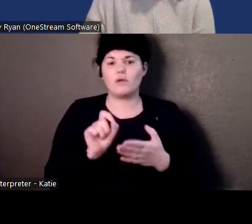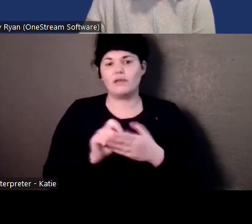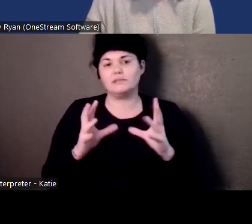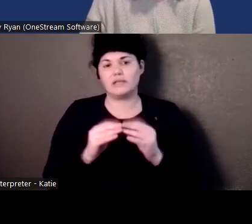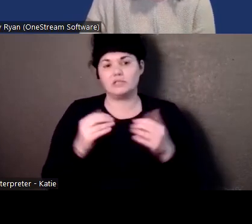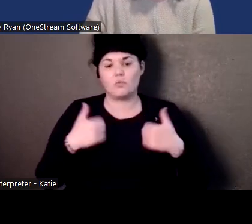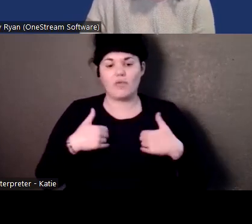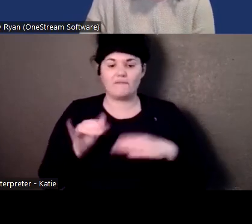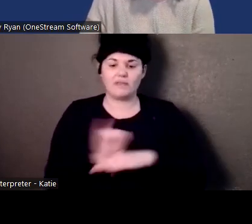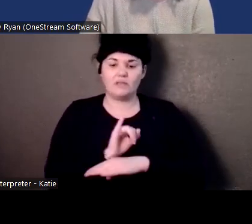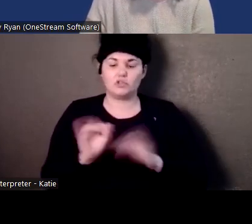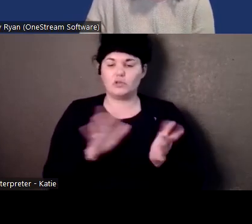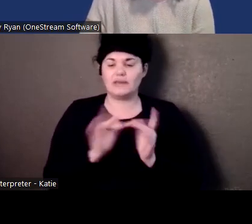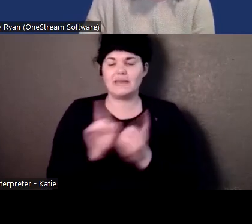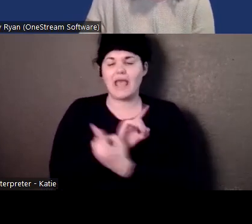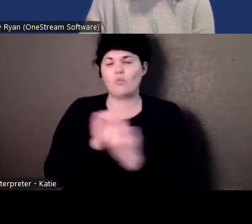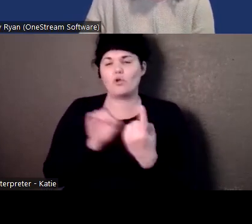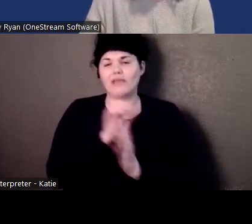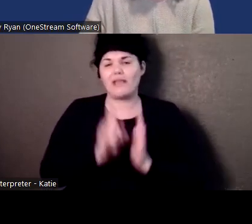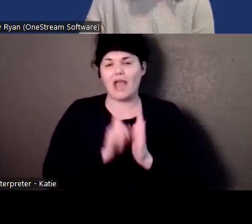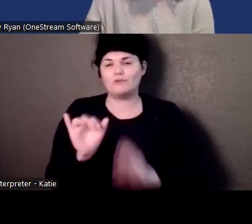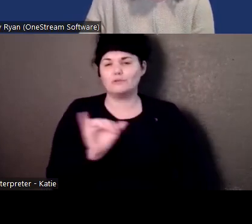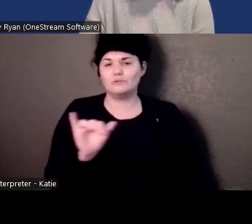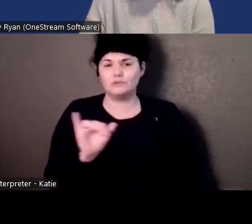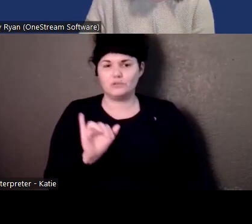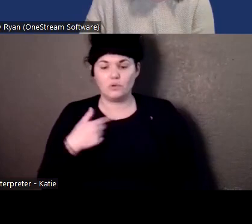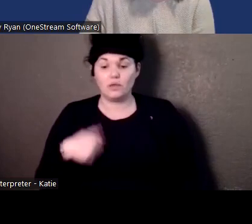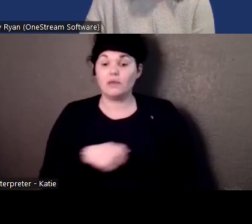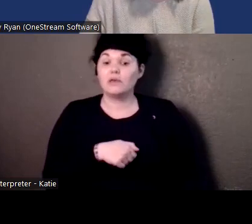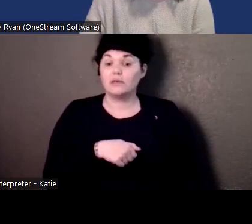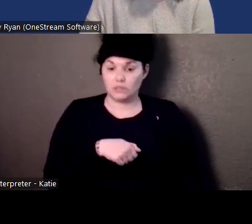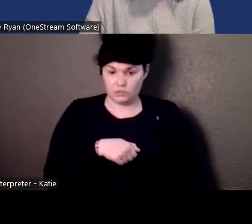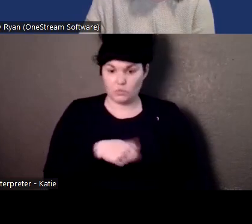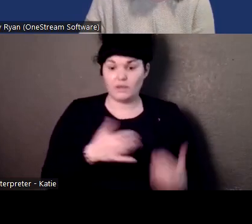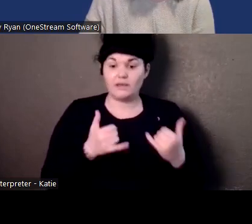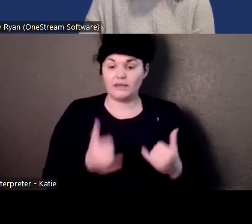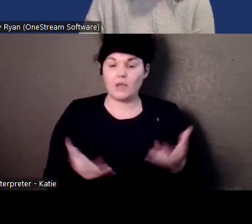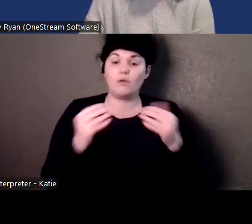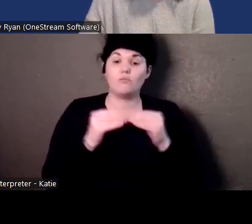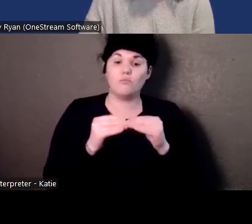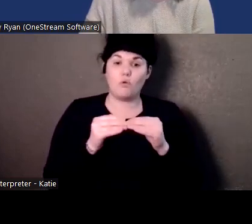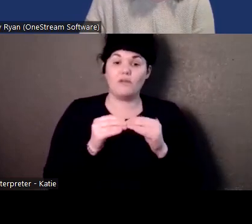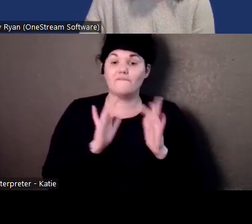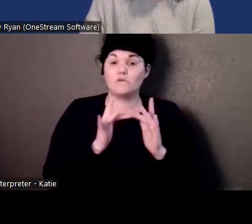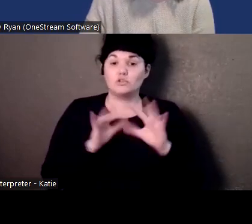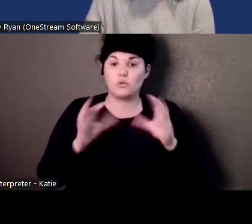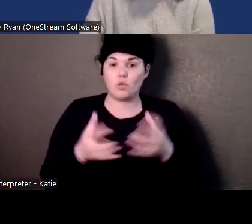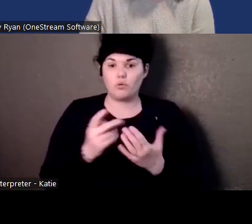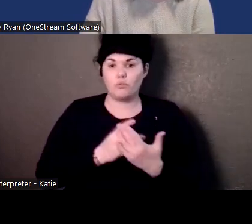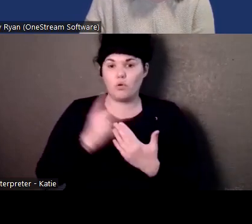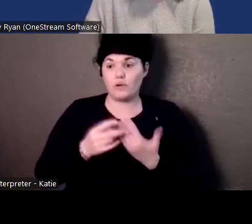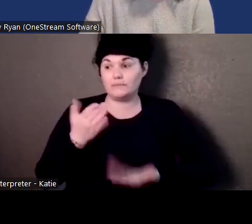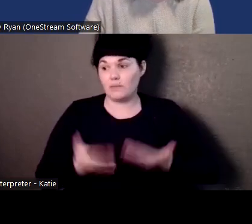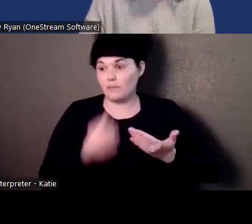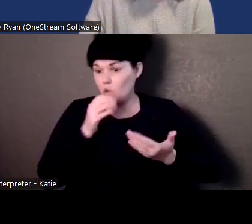hours because, again, as we've gone to a virtual global program, you might not get to the chance to meet somebody that, you know,